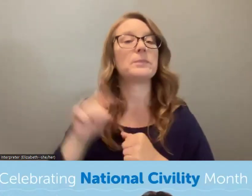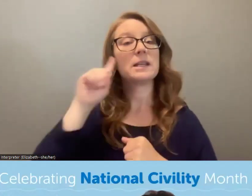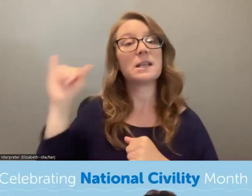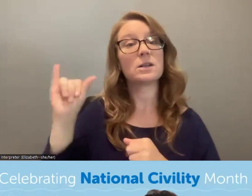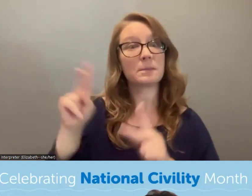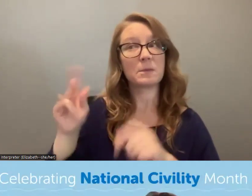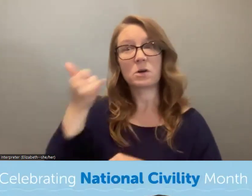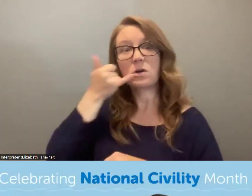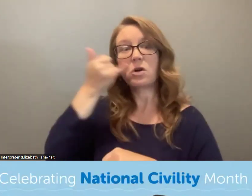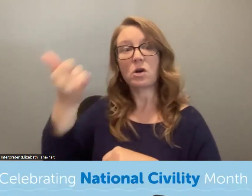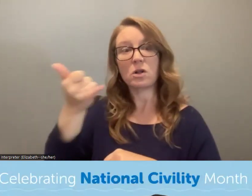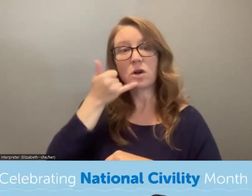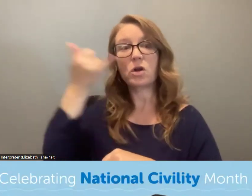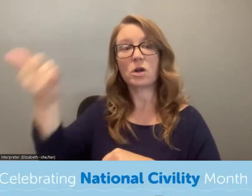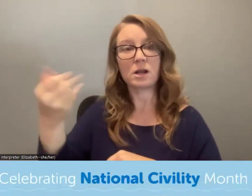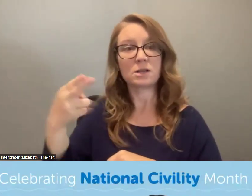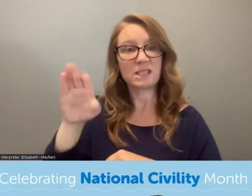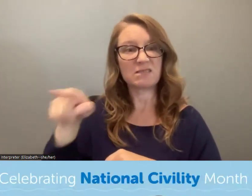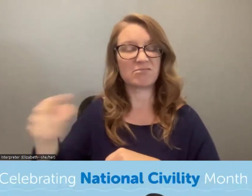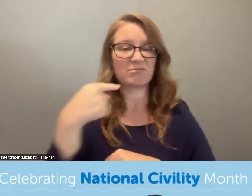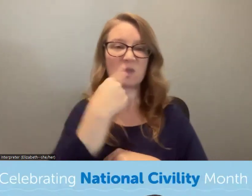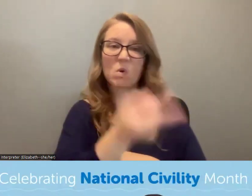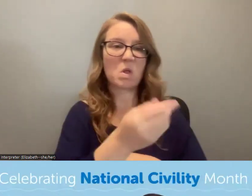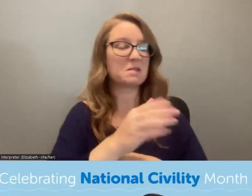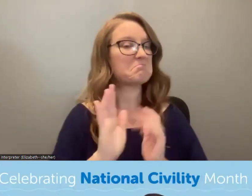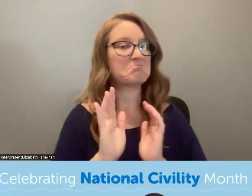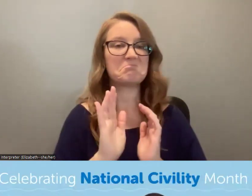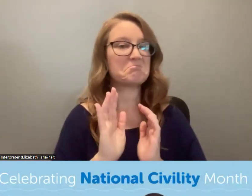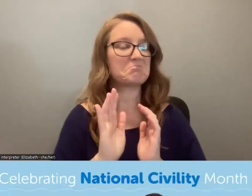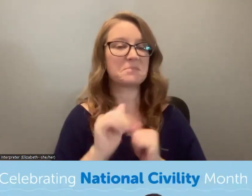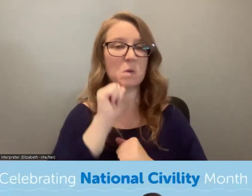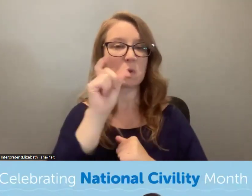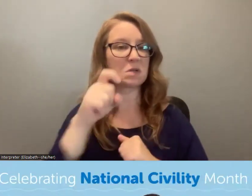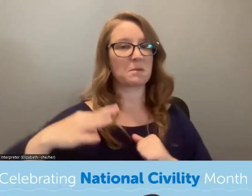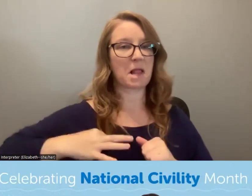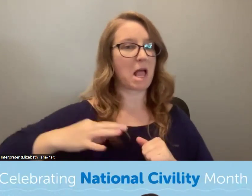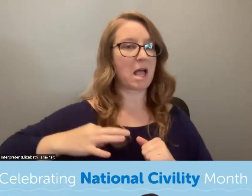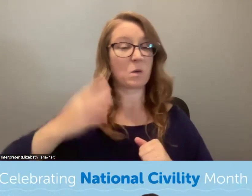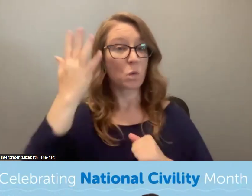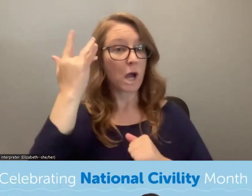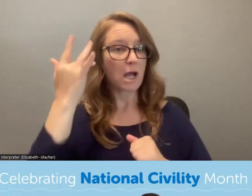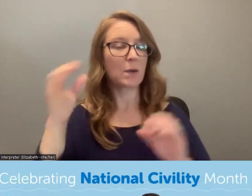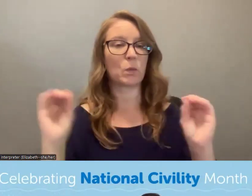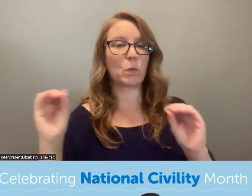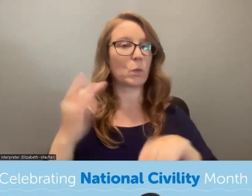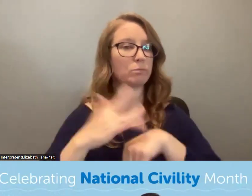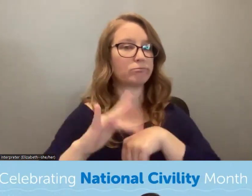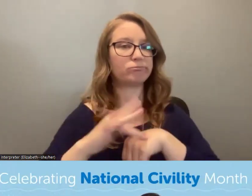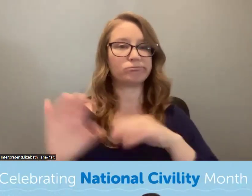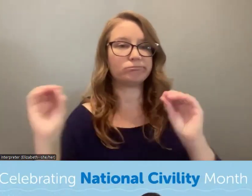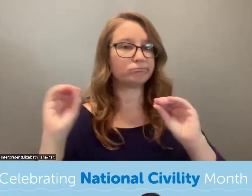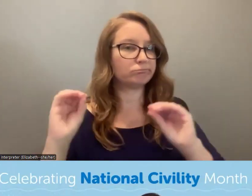might be calling into HBE and being told that they don't need to apply because there's no spots available.